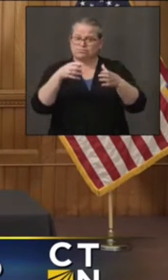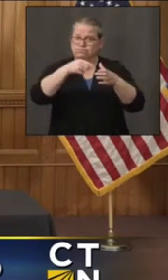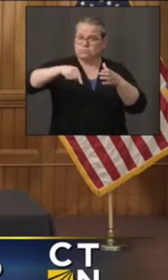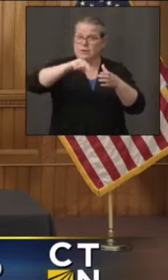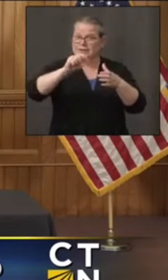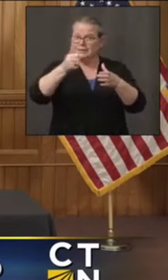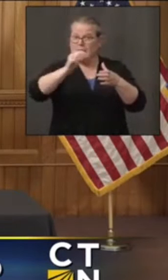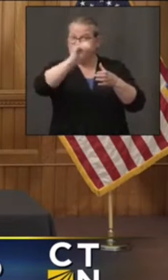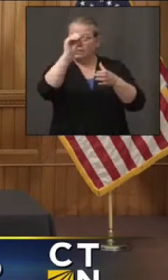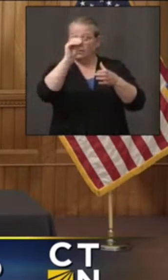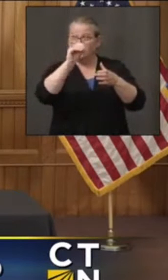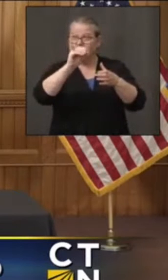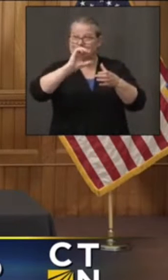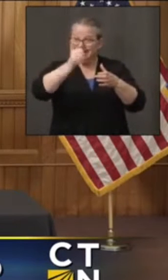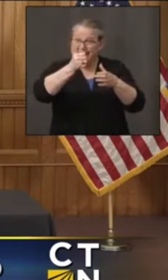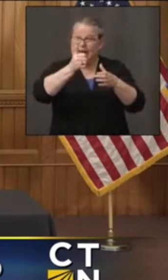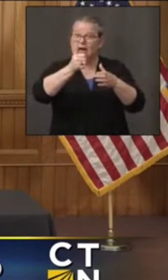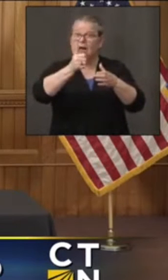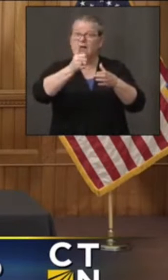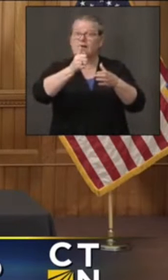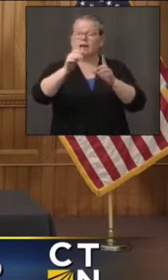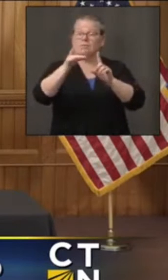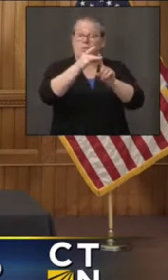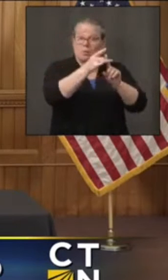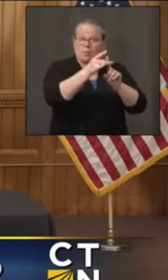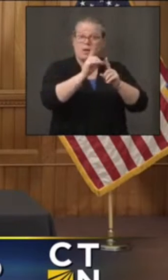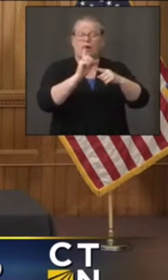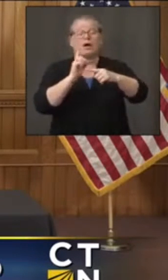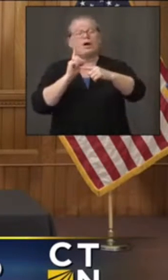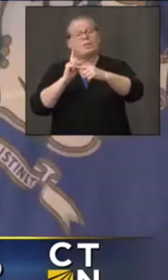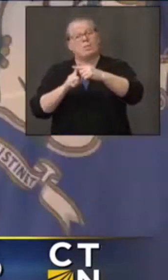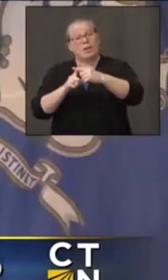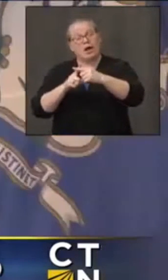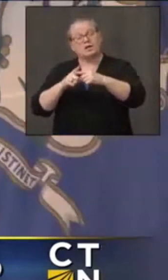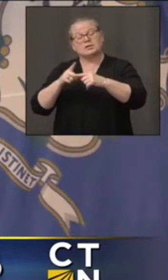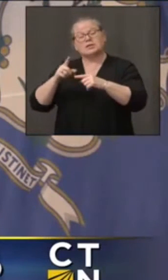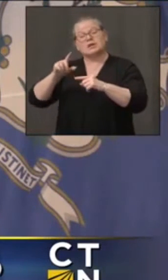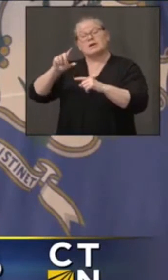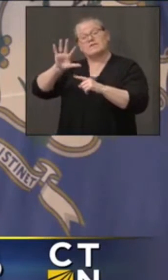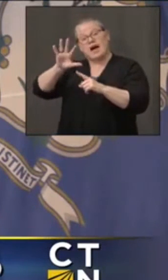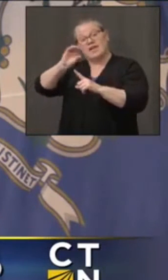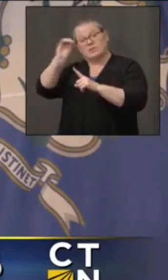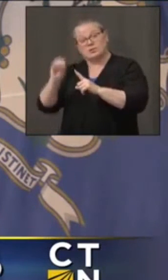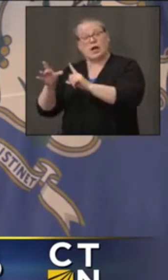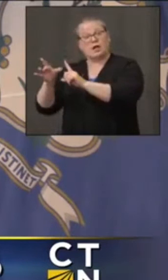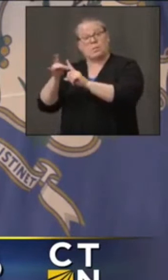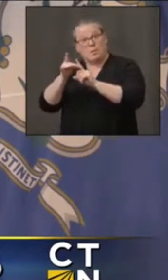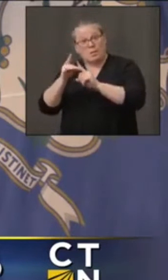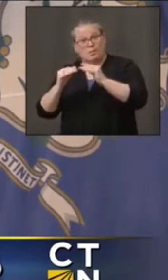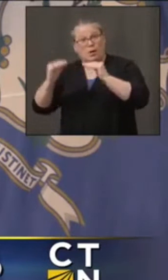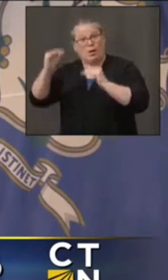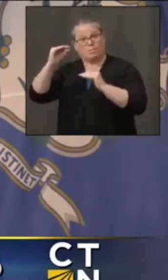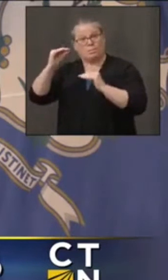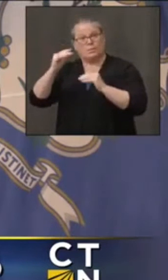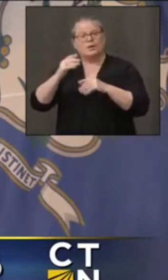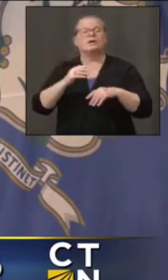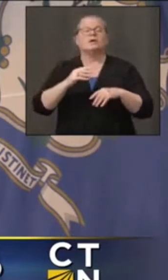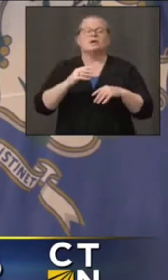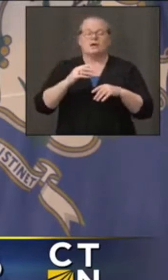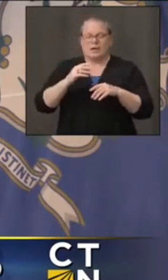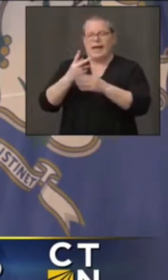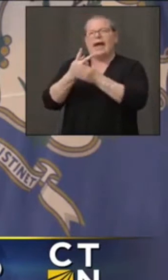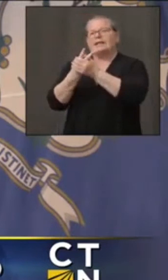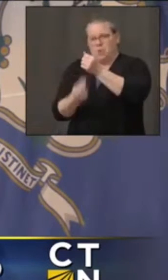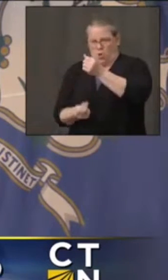is it either or? Yeah, we've gone from either or to both. 10 cases per 100,000 and